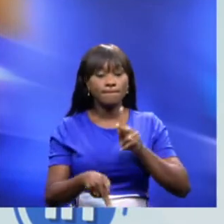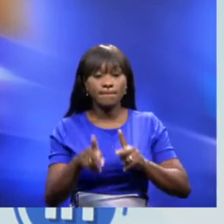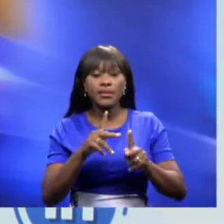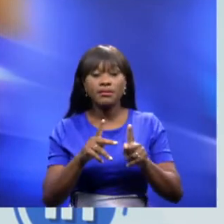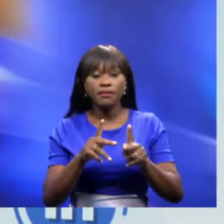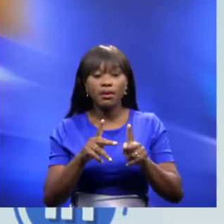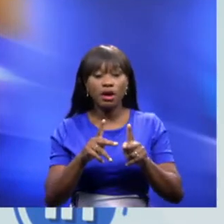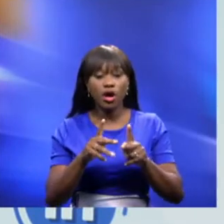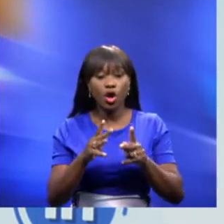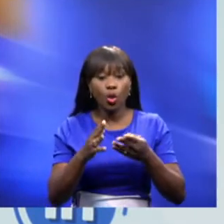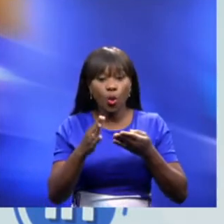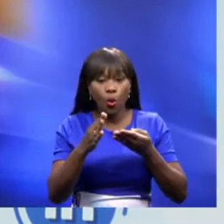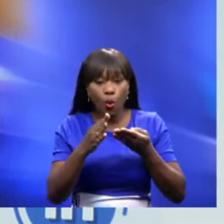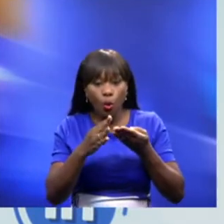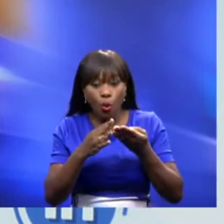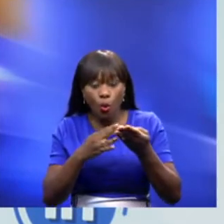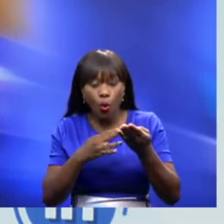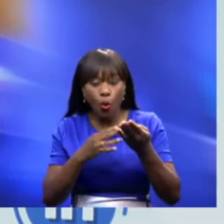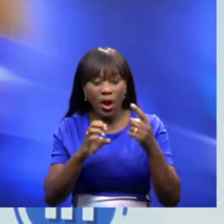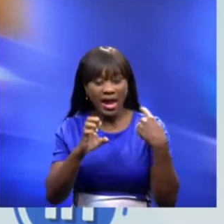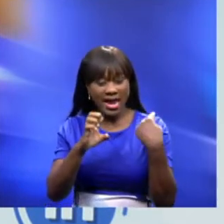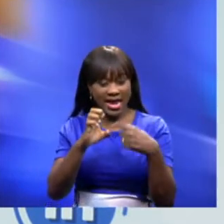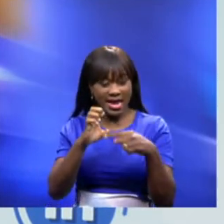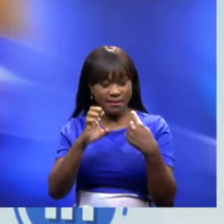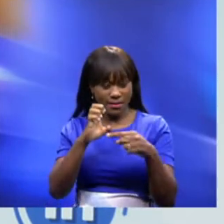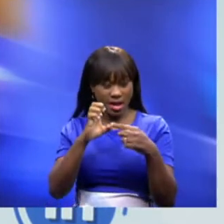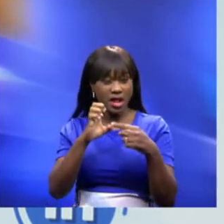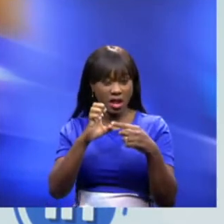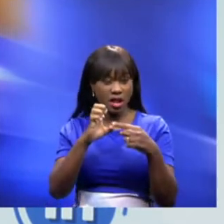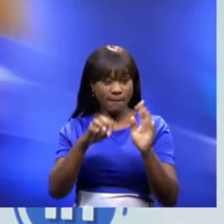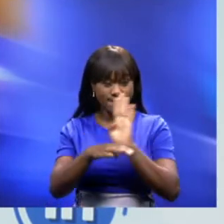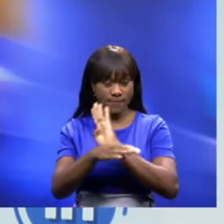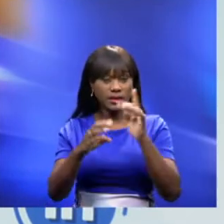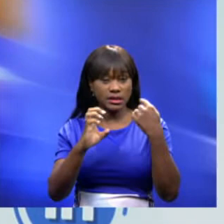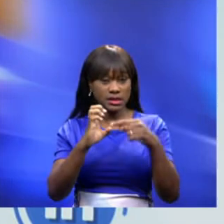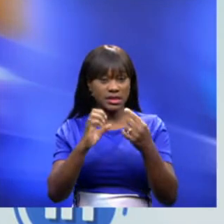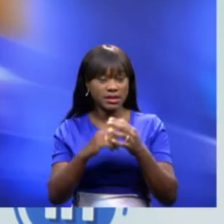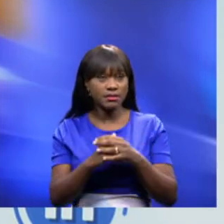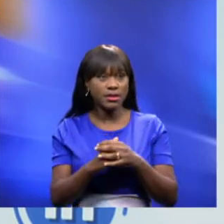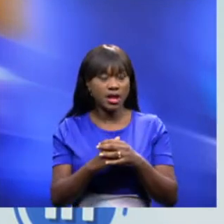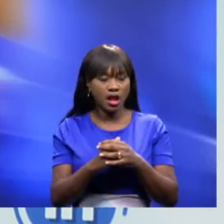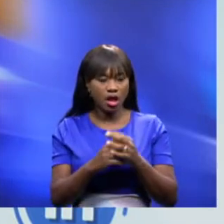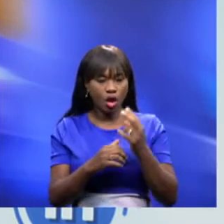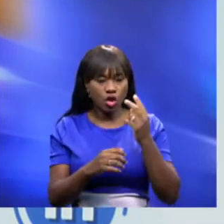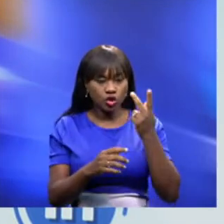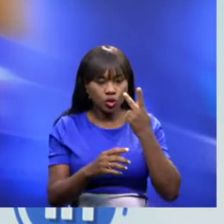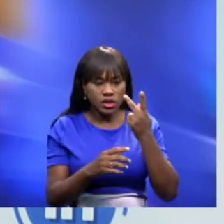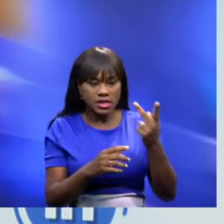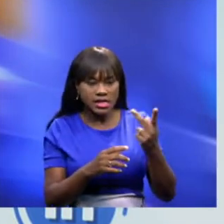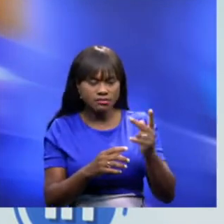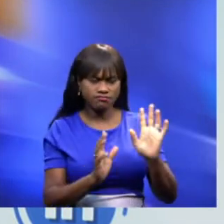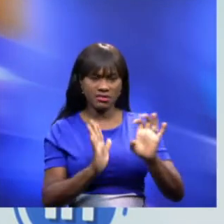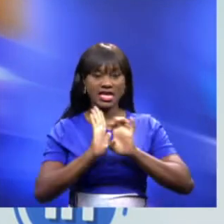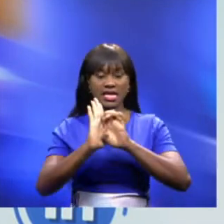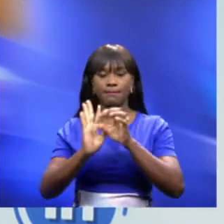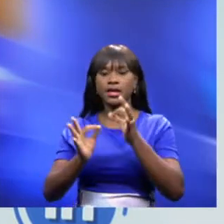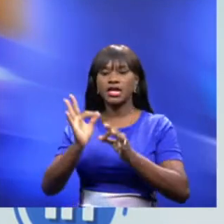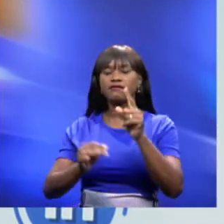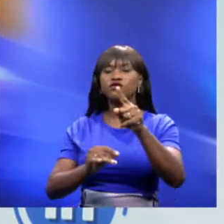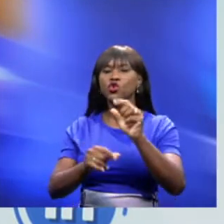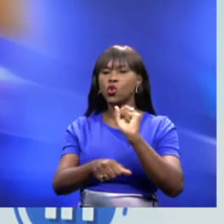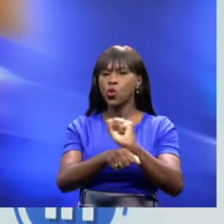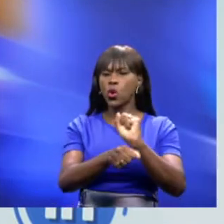infiltrating inside that space, trying to intercept the emails between, like if you are working in a company, I can use a bank,